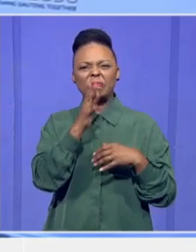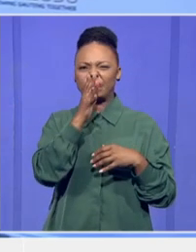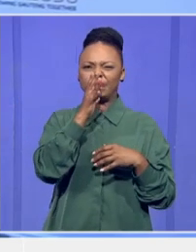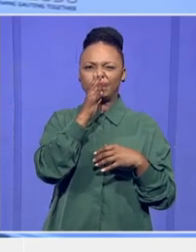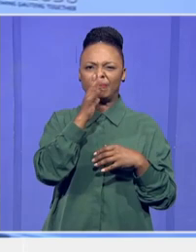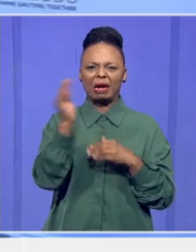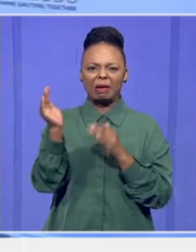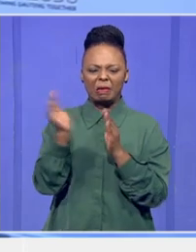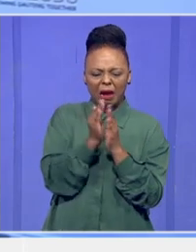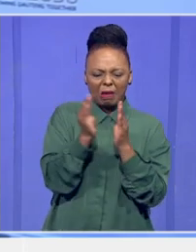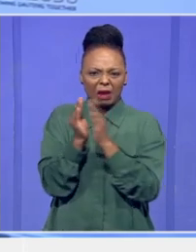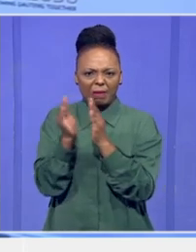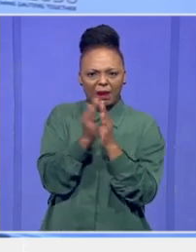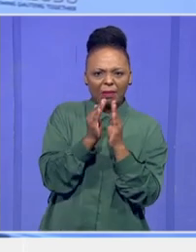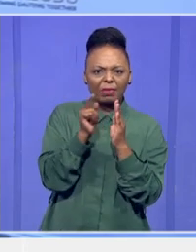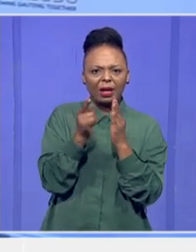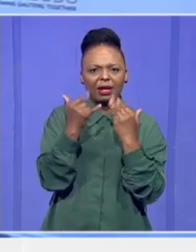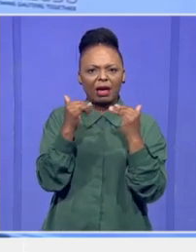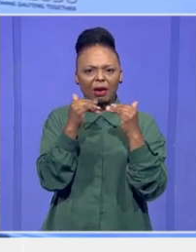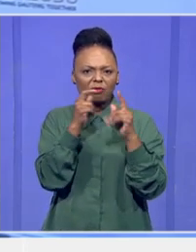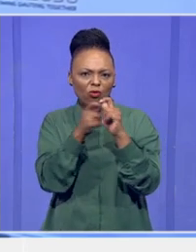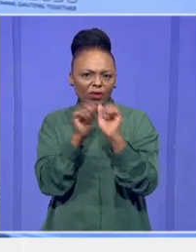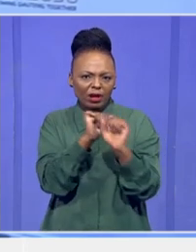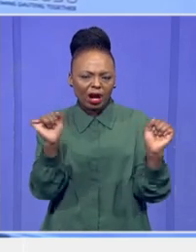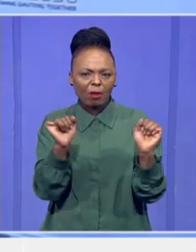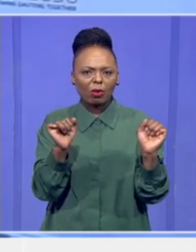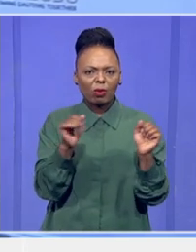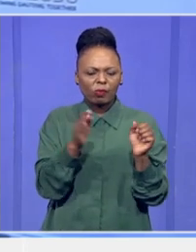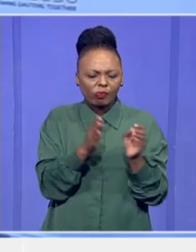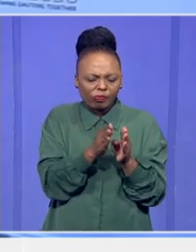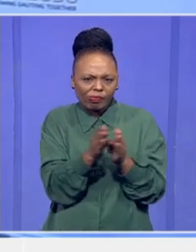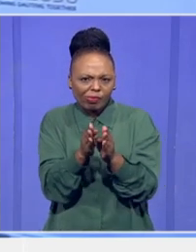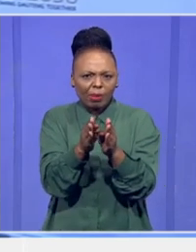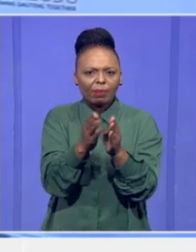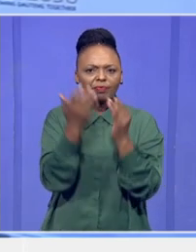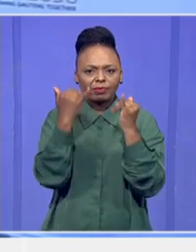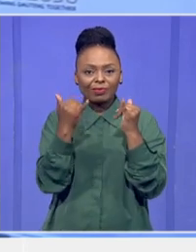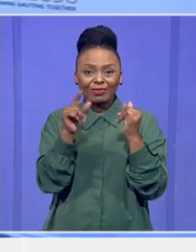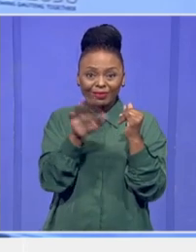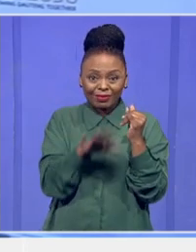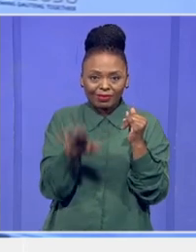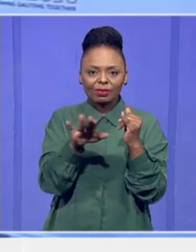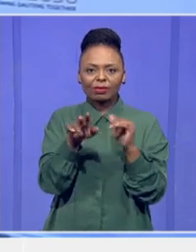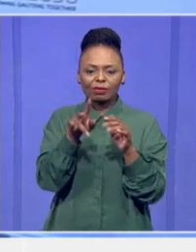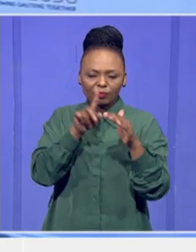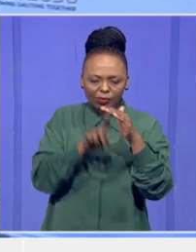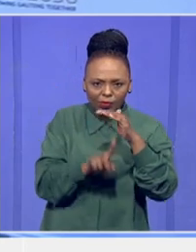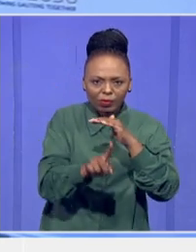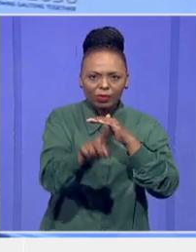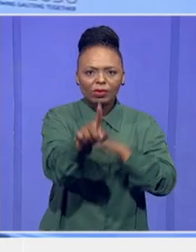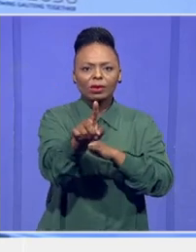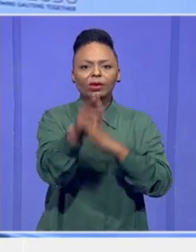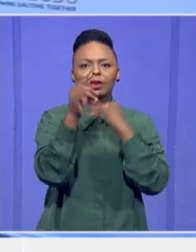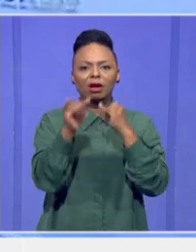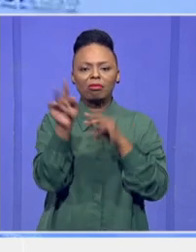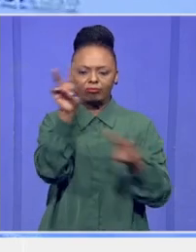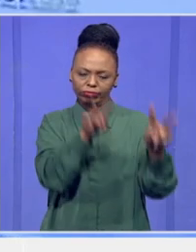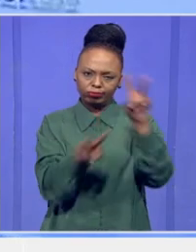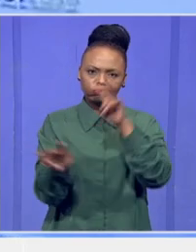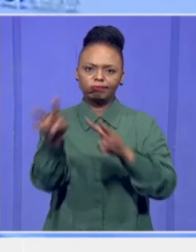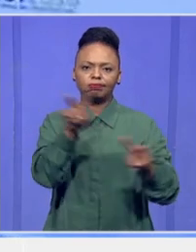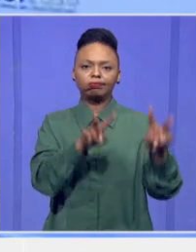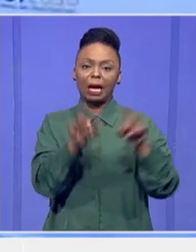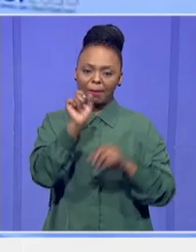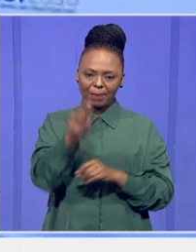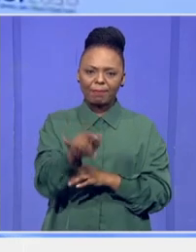other. And in order to assist law enforcement to be able to catch criminals in the act of